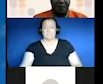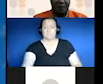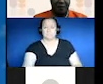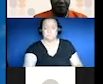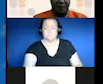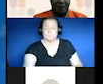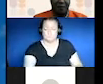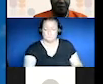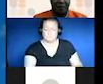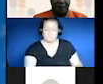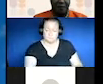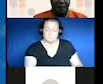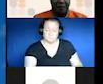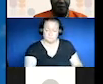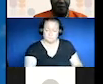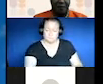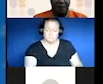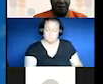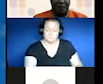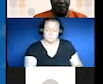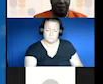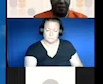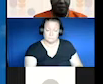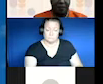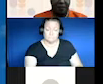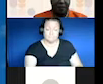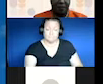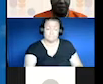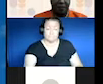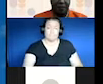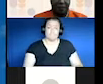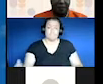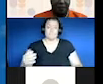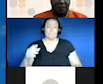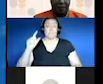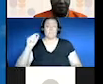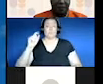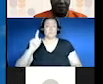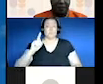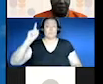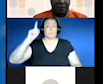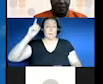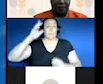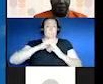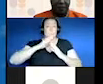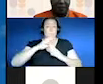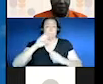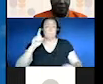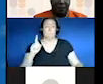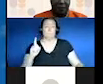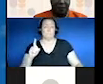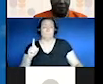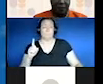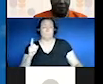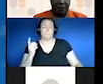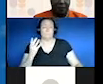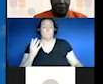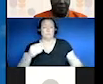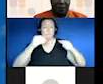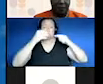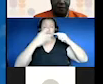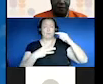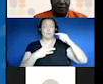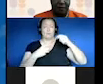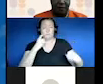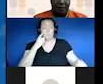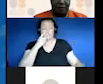Let's see. Sometimes if you put your cursor all the way to the top, Carol, something will drop down for you just all the